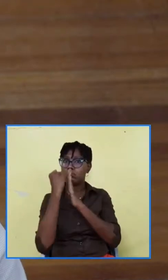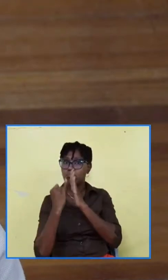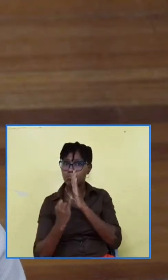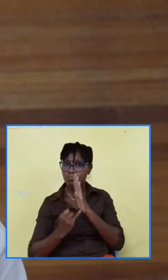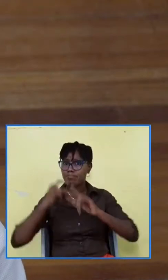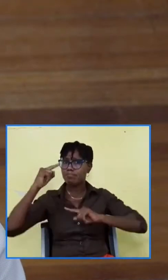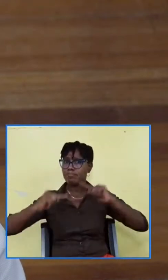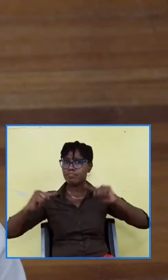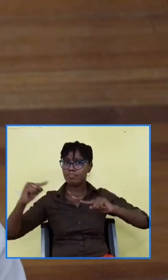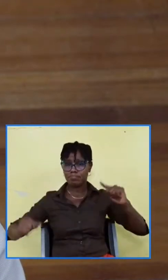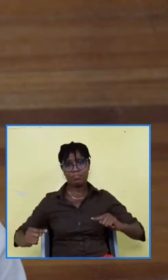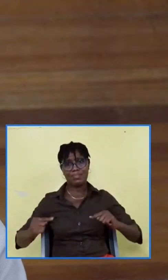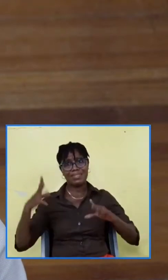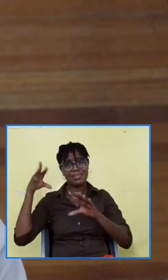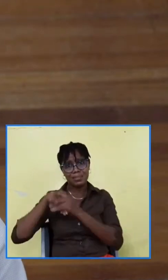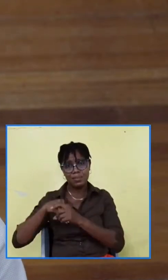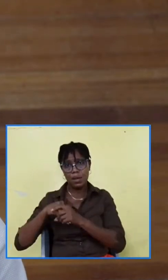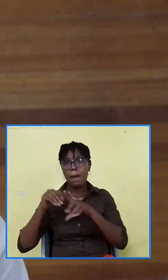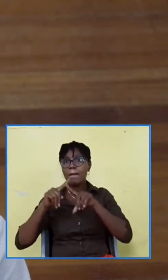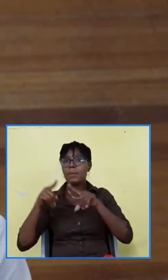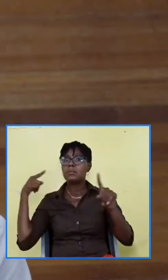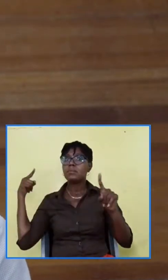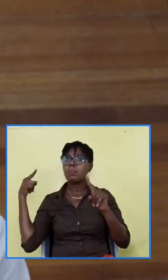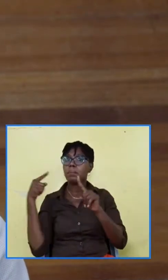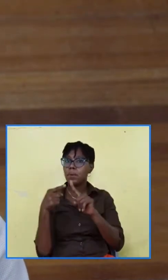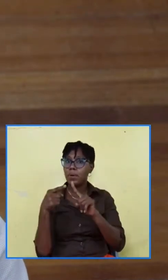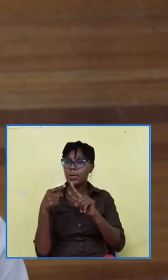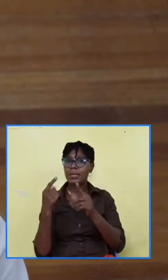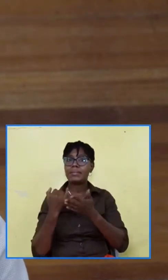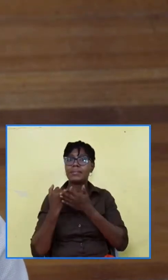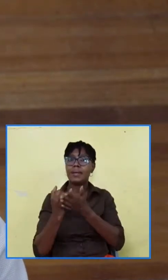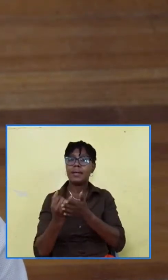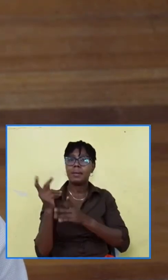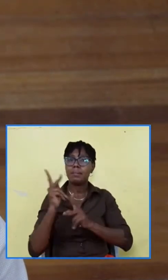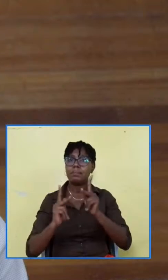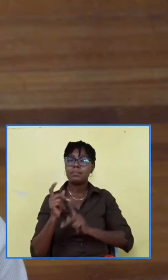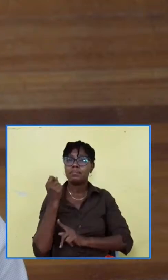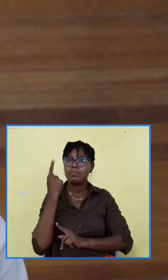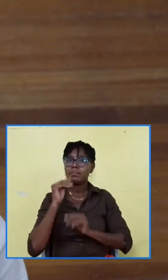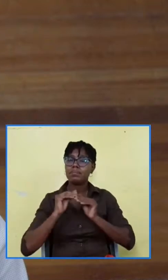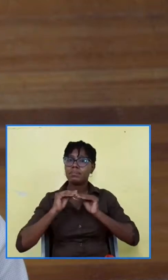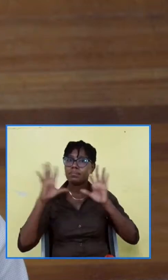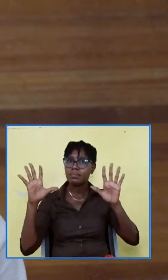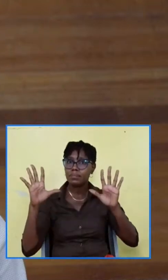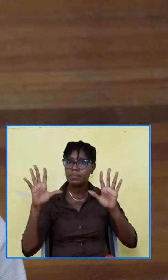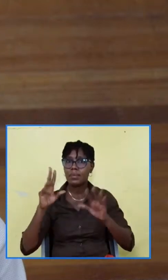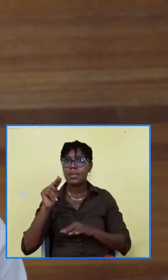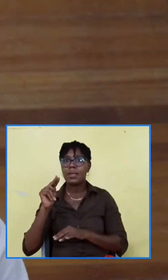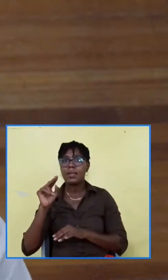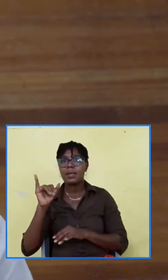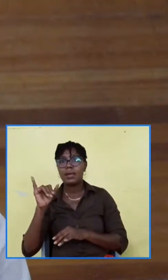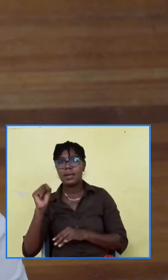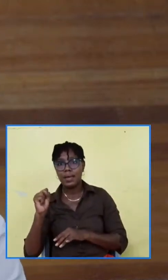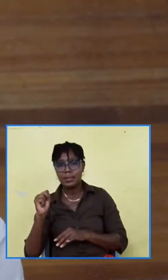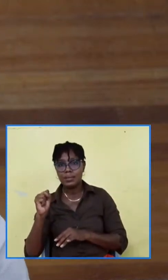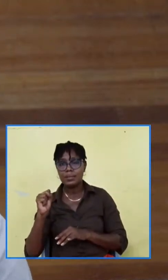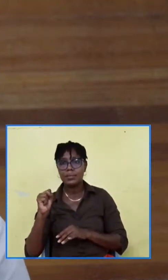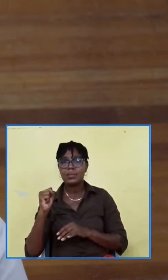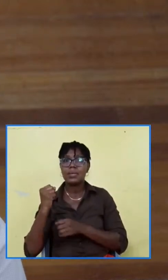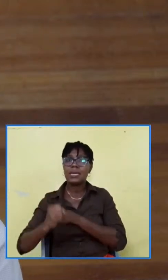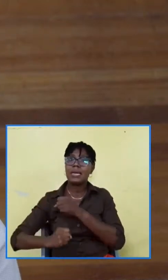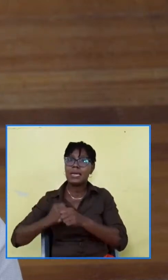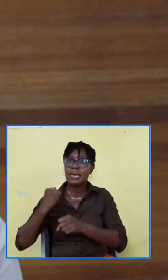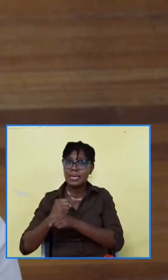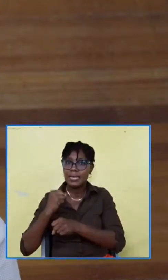things. But the point here was to show, in very broad terms, how the NIF fund has performed compared to